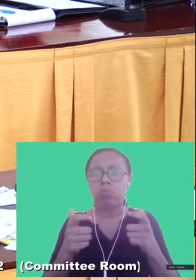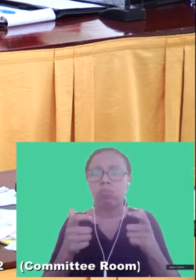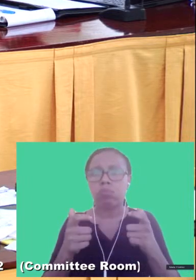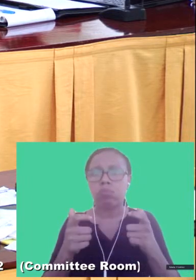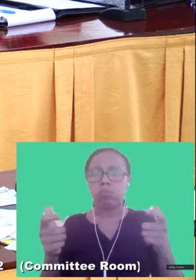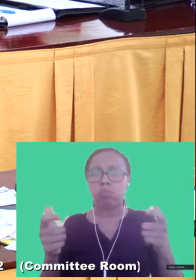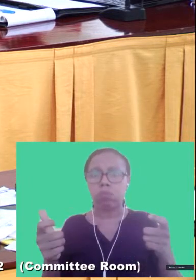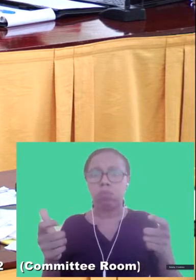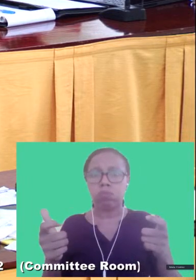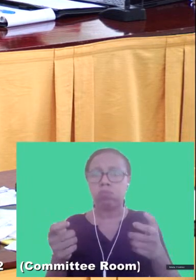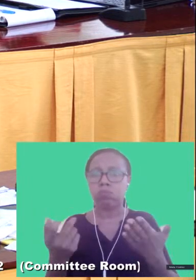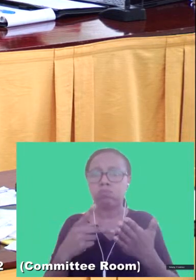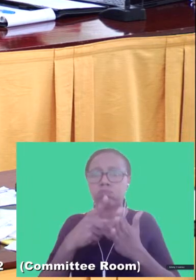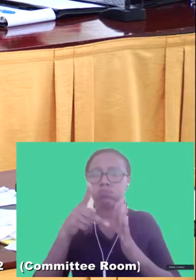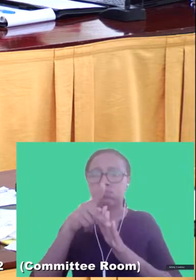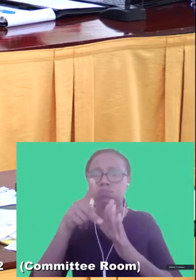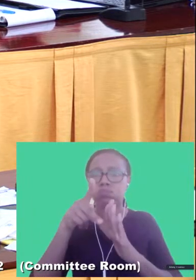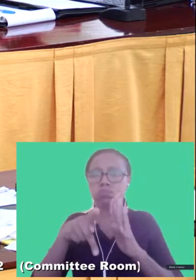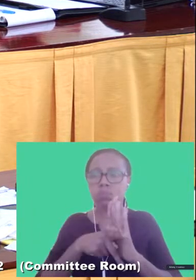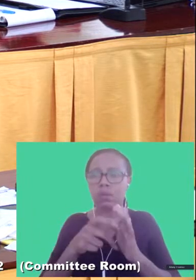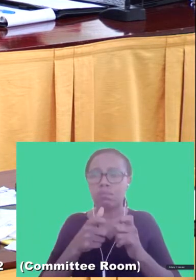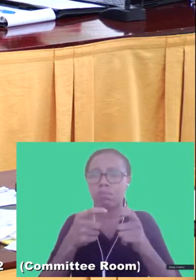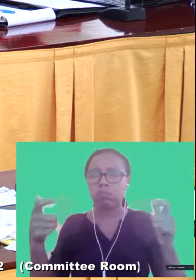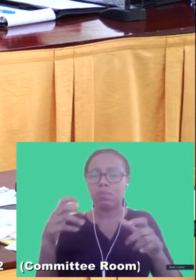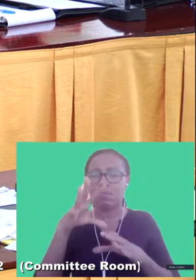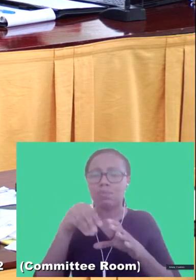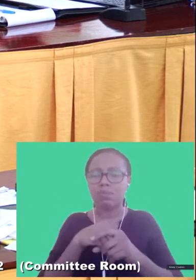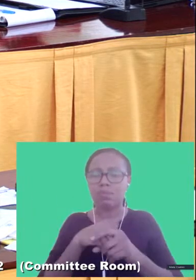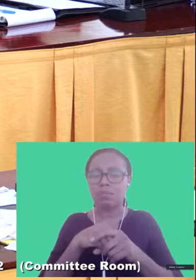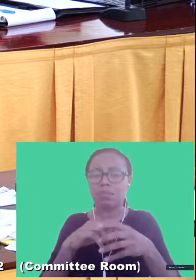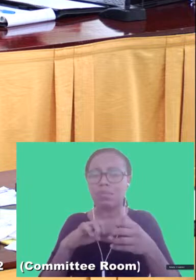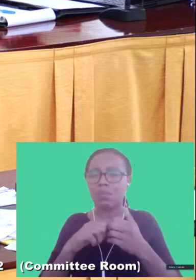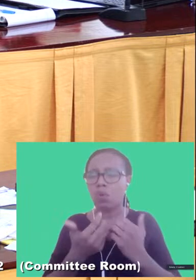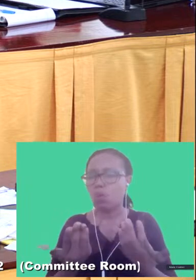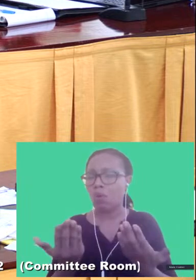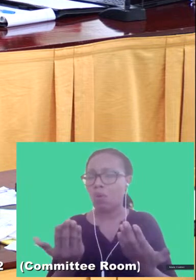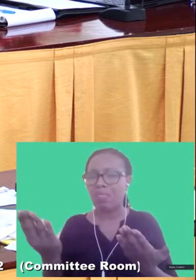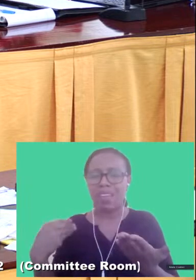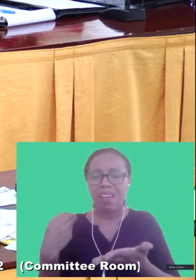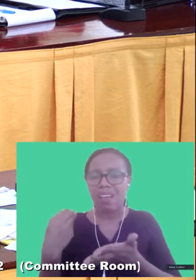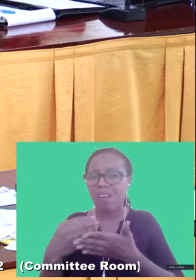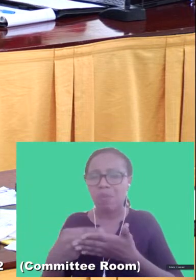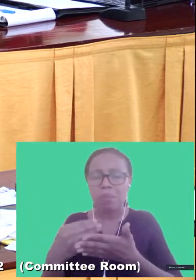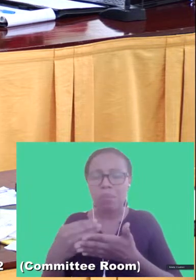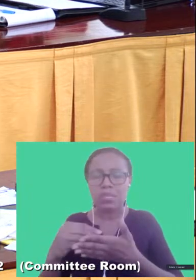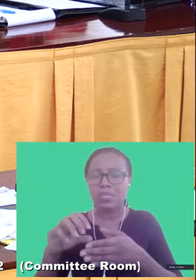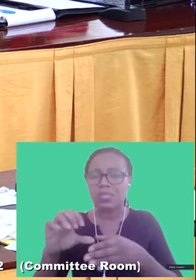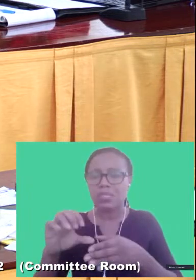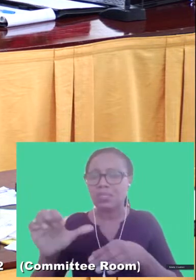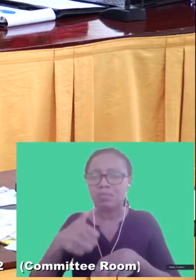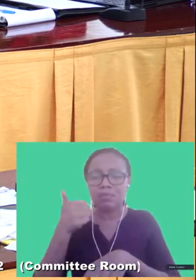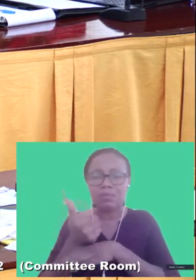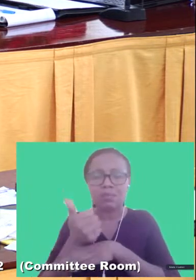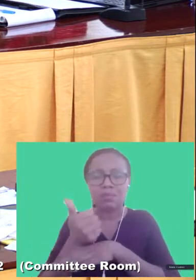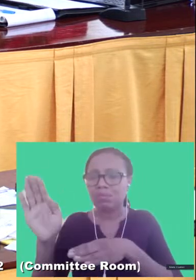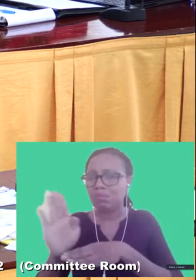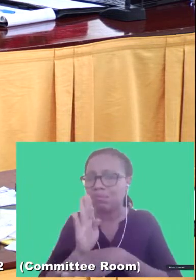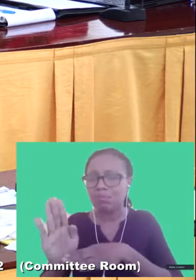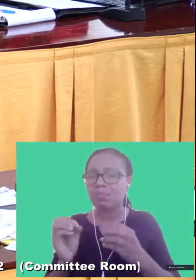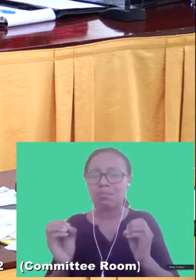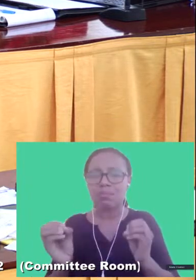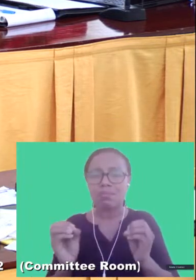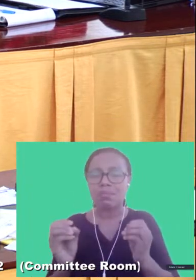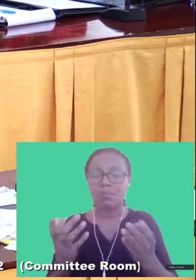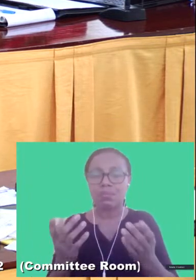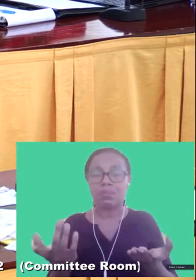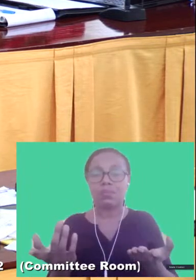the startup, the mobilization. Well, the reality is that you will never have the experience if you're never given the opportunity. You will never